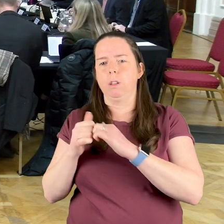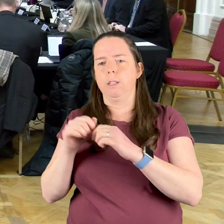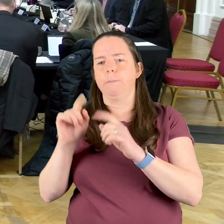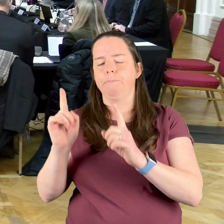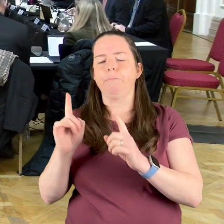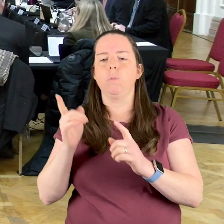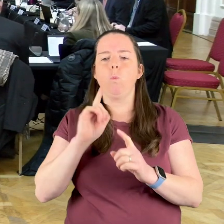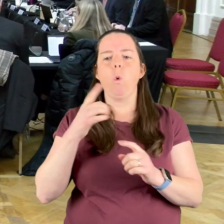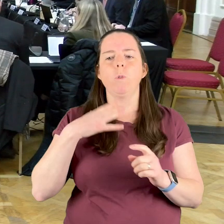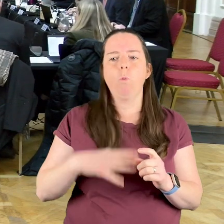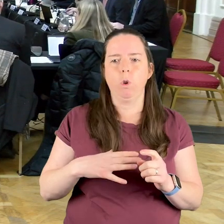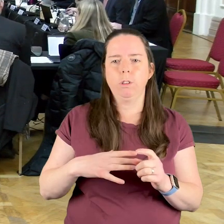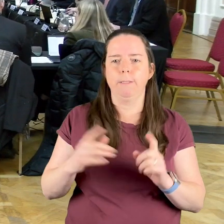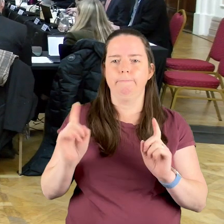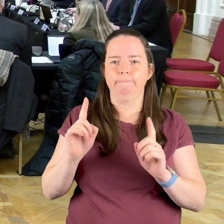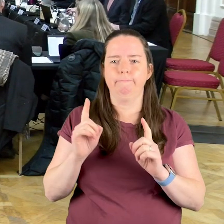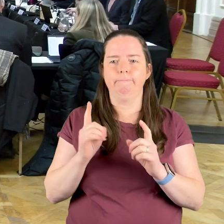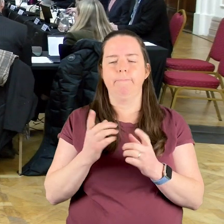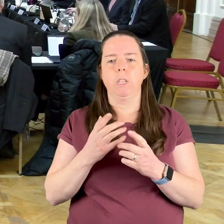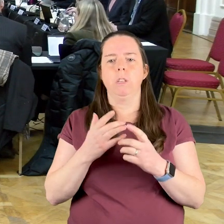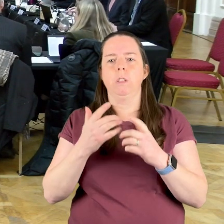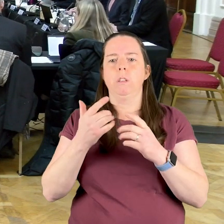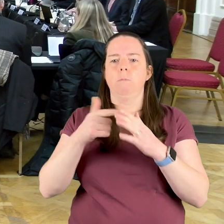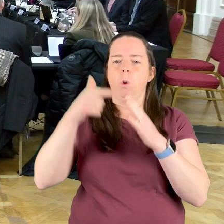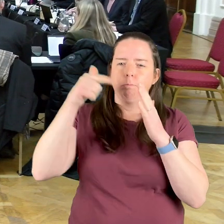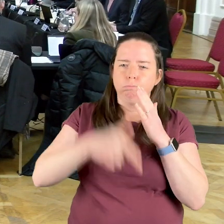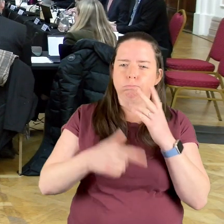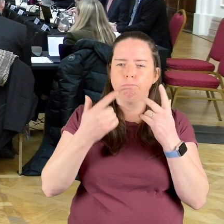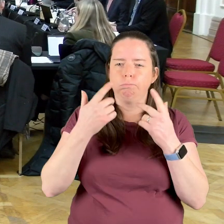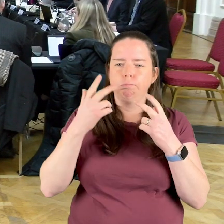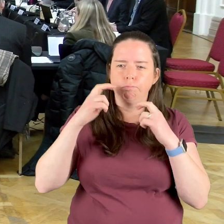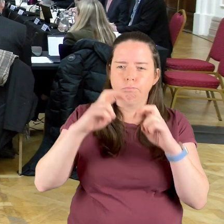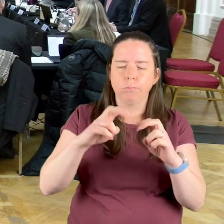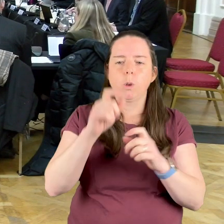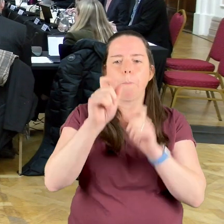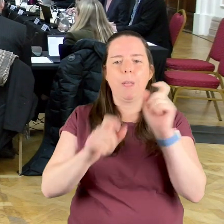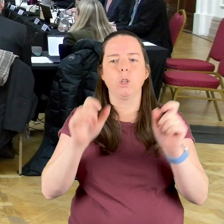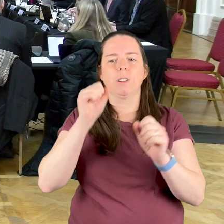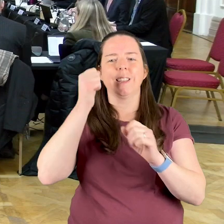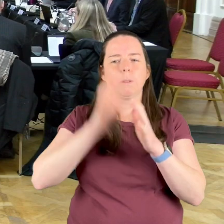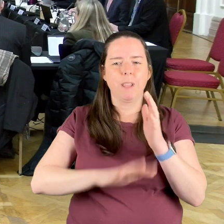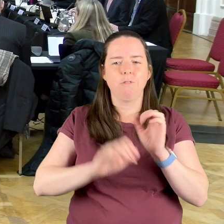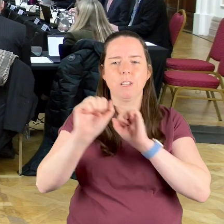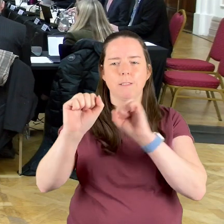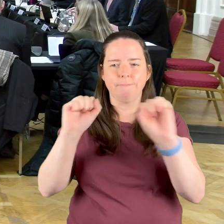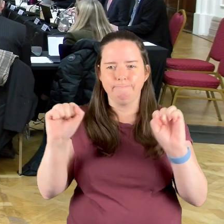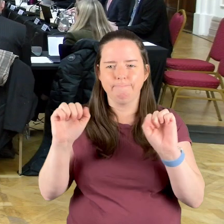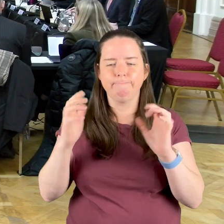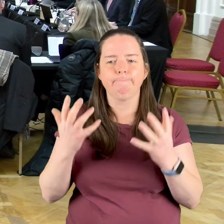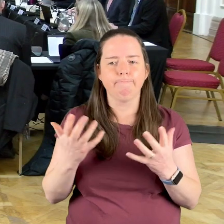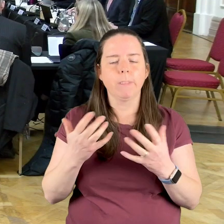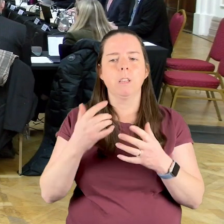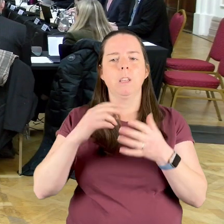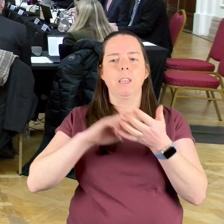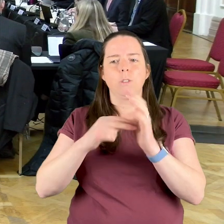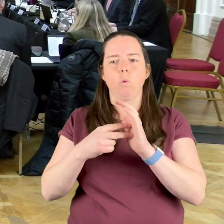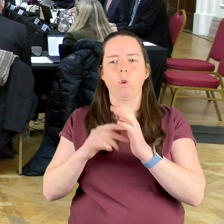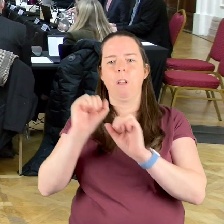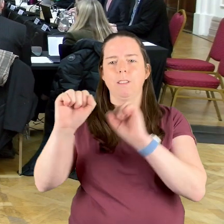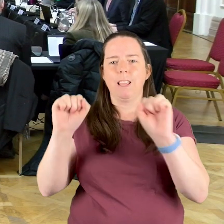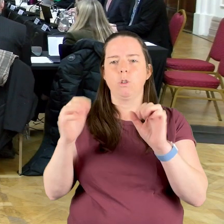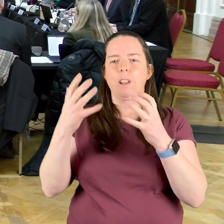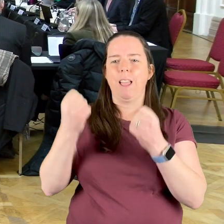partners. But what we want to get into is to probably looking at more deeply into patient experience. Each organization